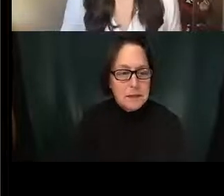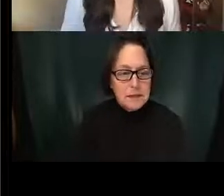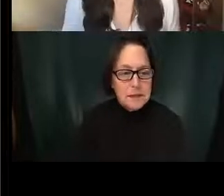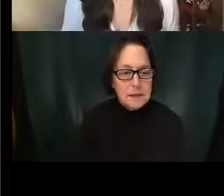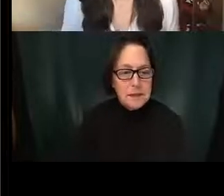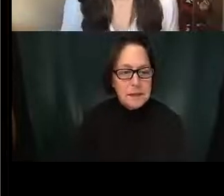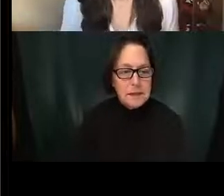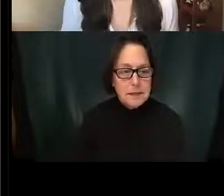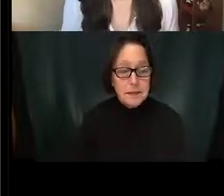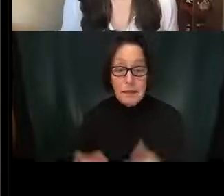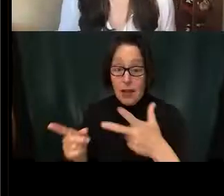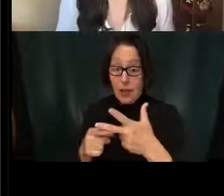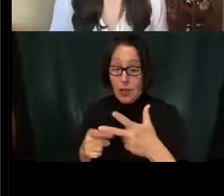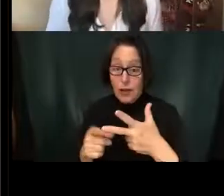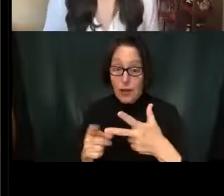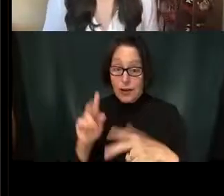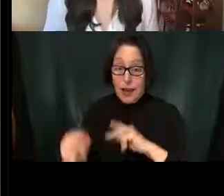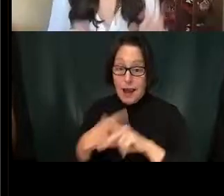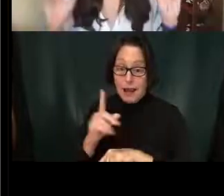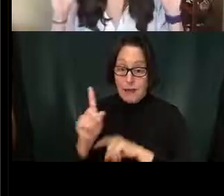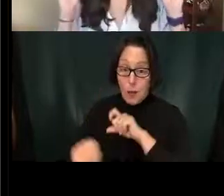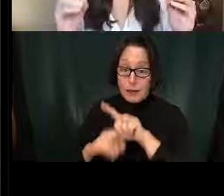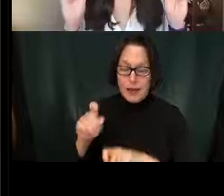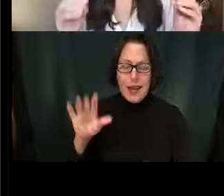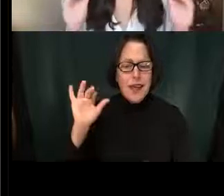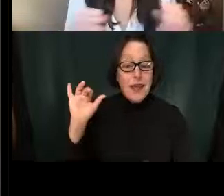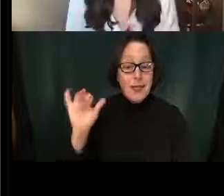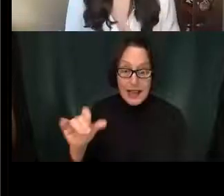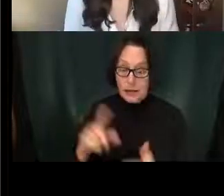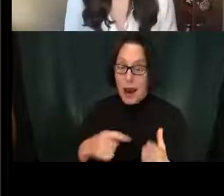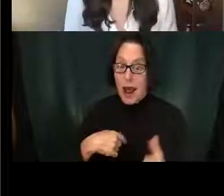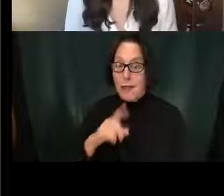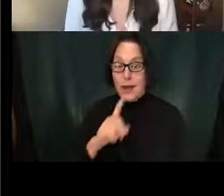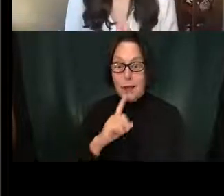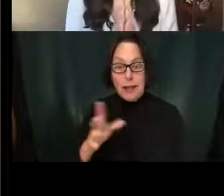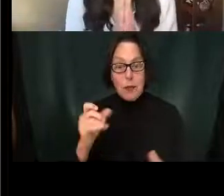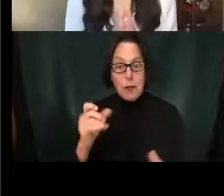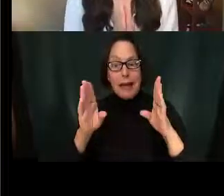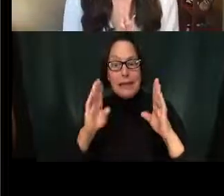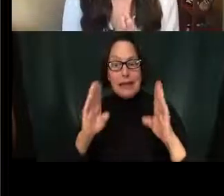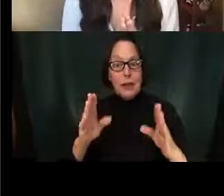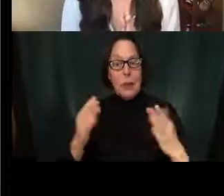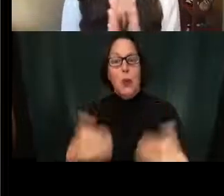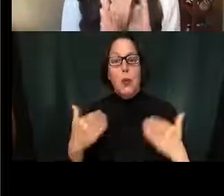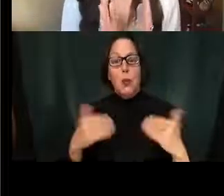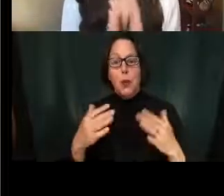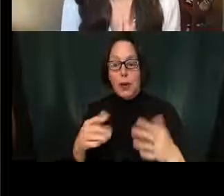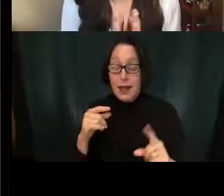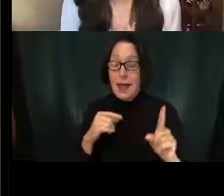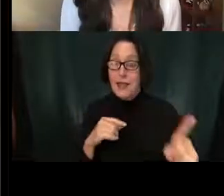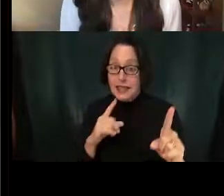The third type of question is the one that I want you to really, really pay attention to, because this is where we